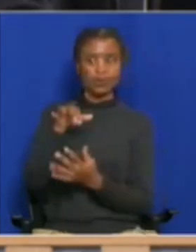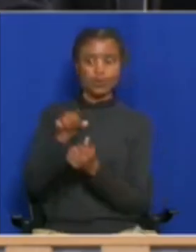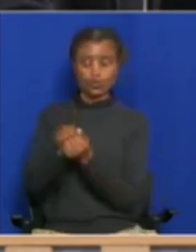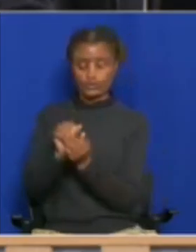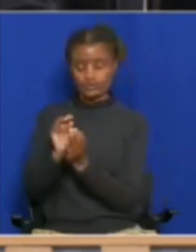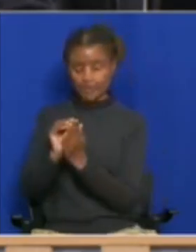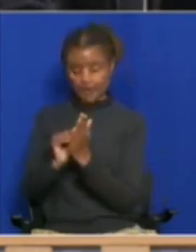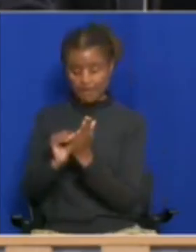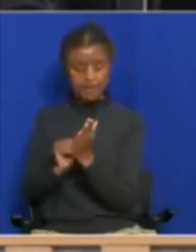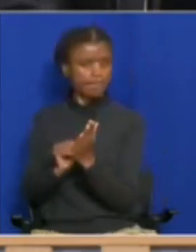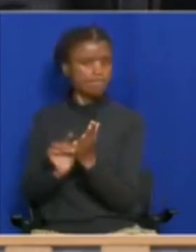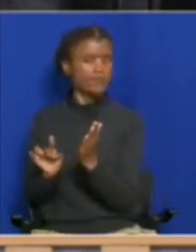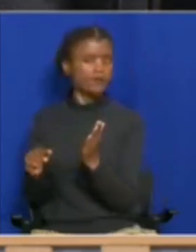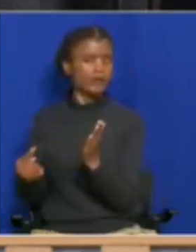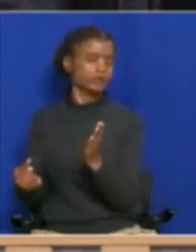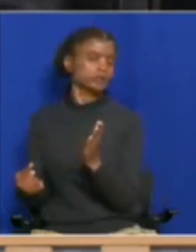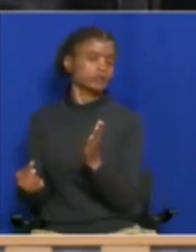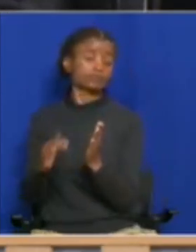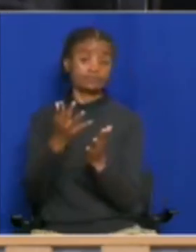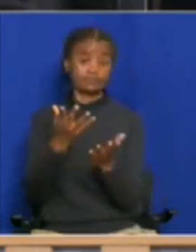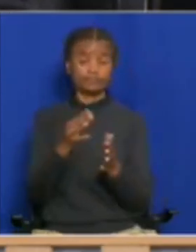example. If